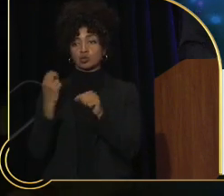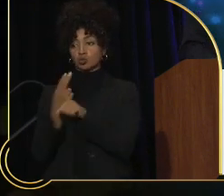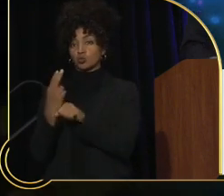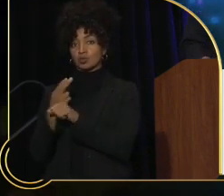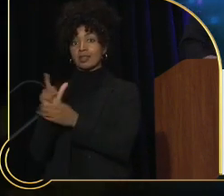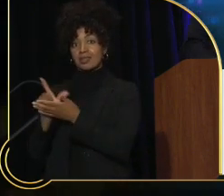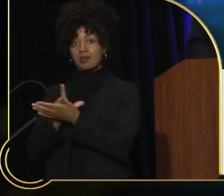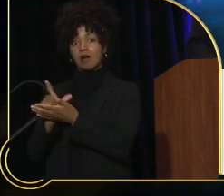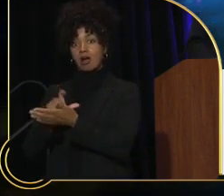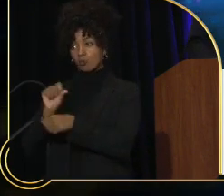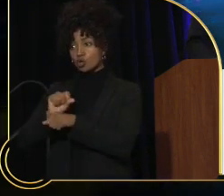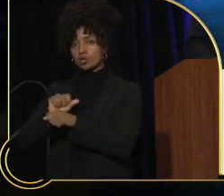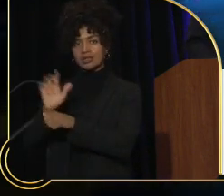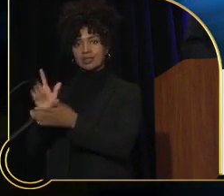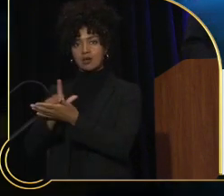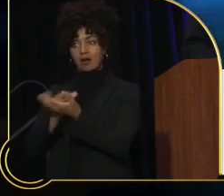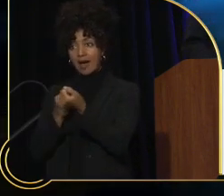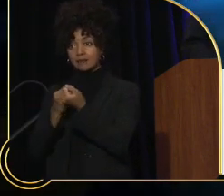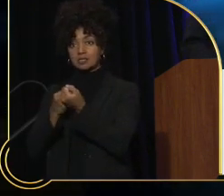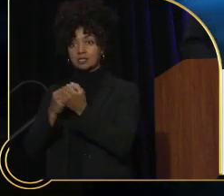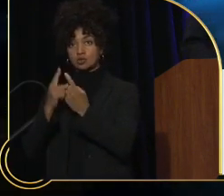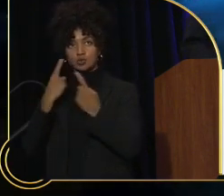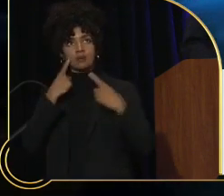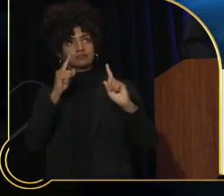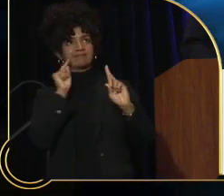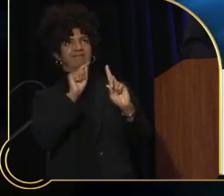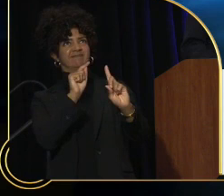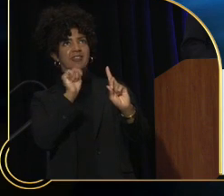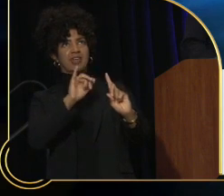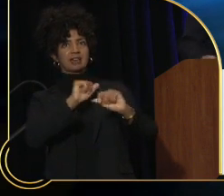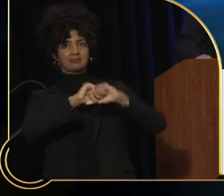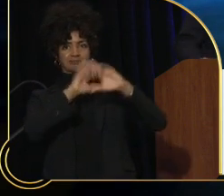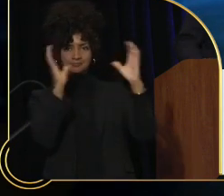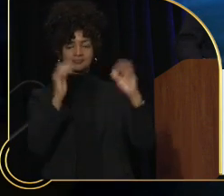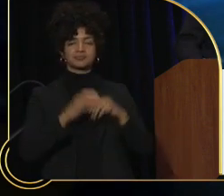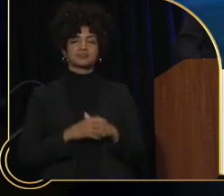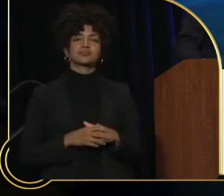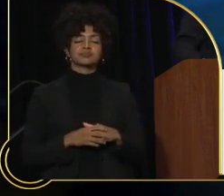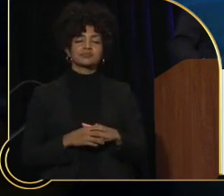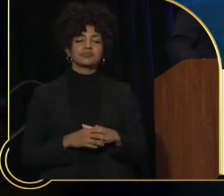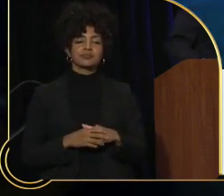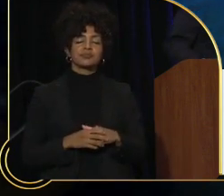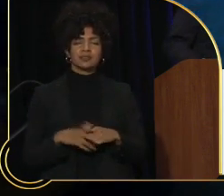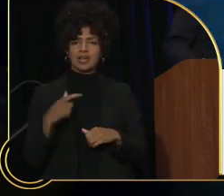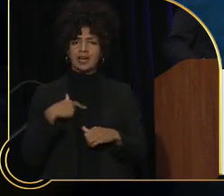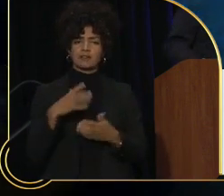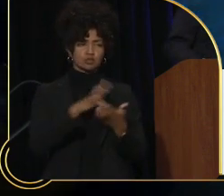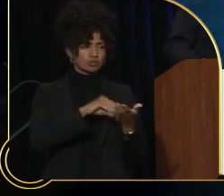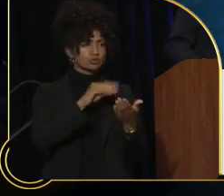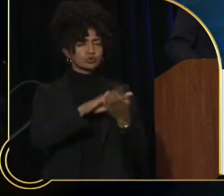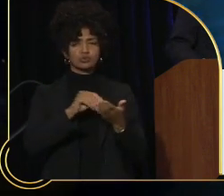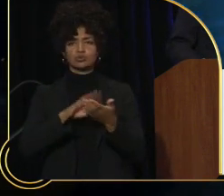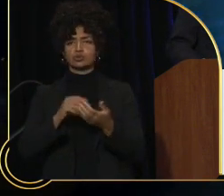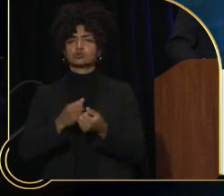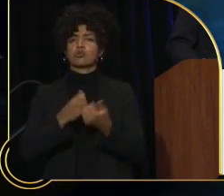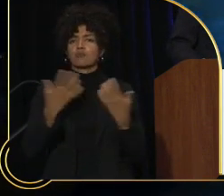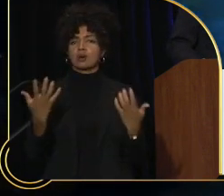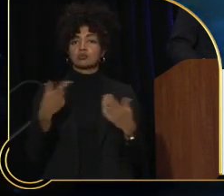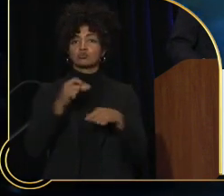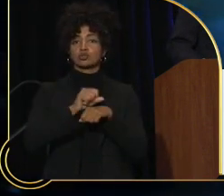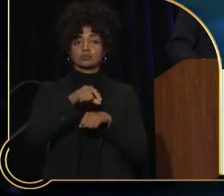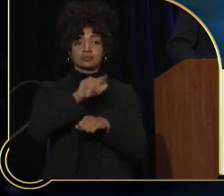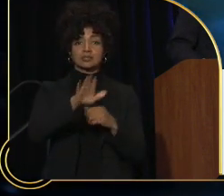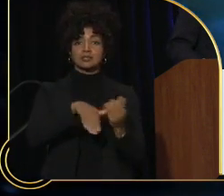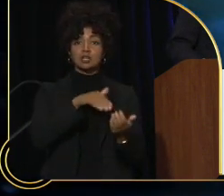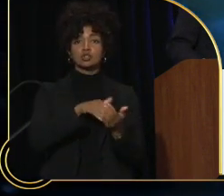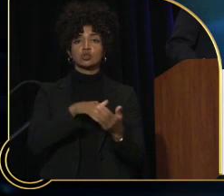there. I've learned so much while working at the center from talented colleagues,